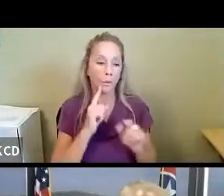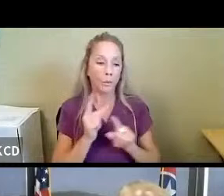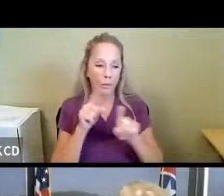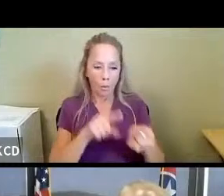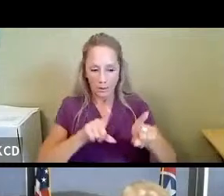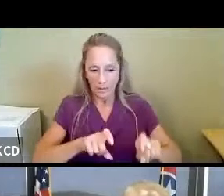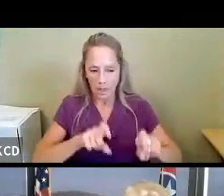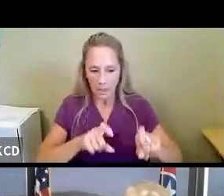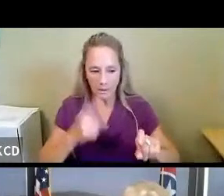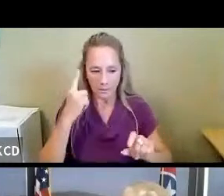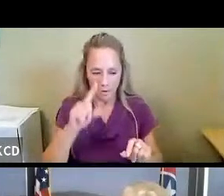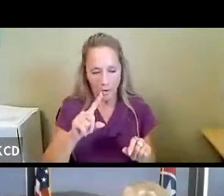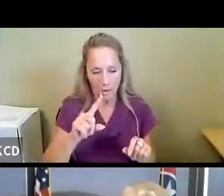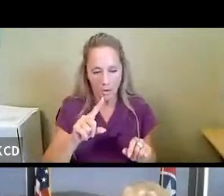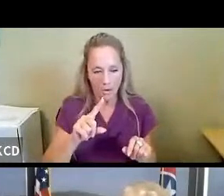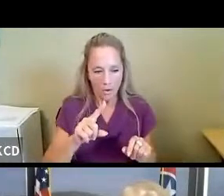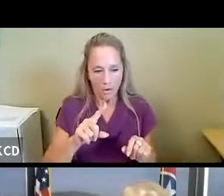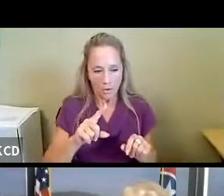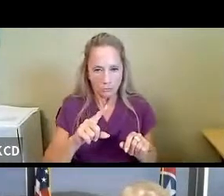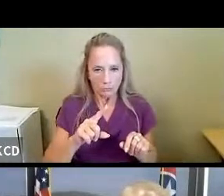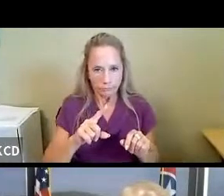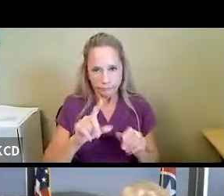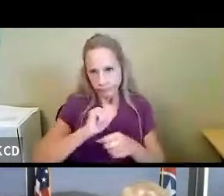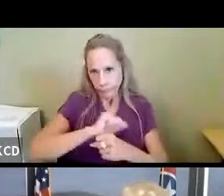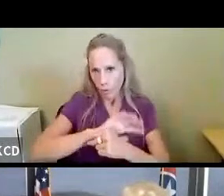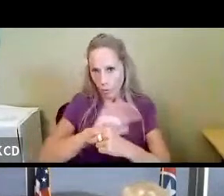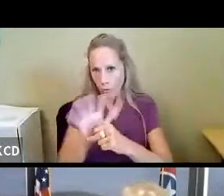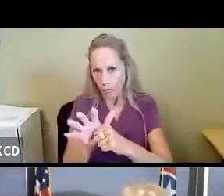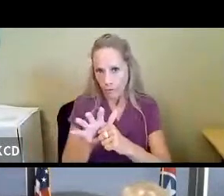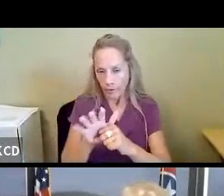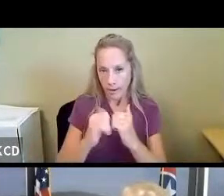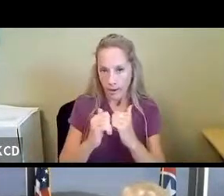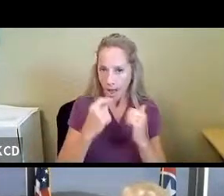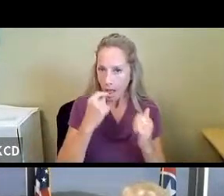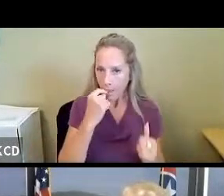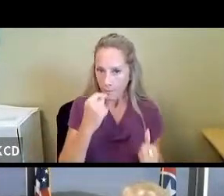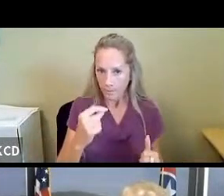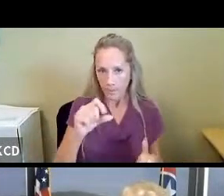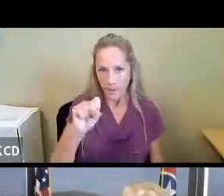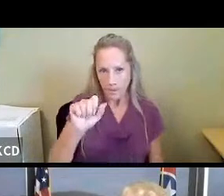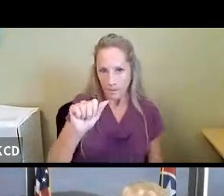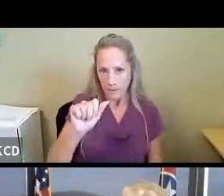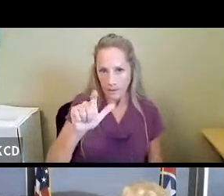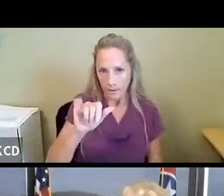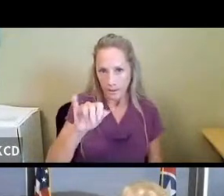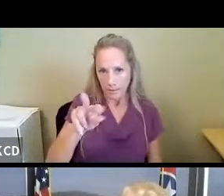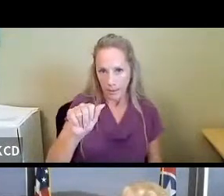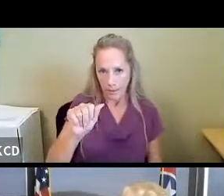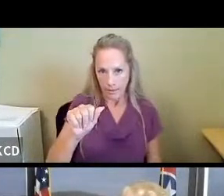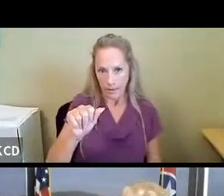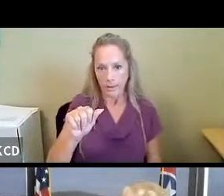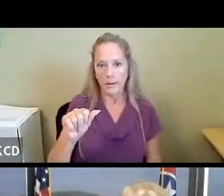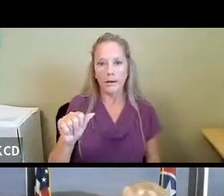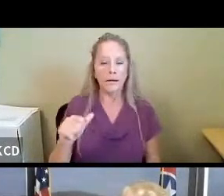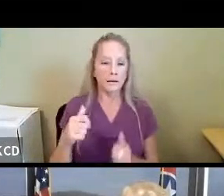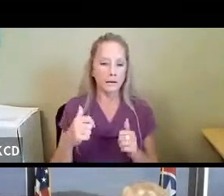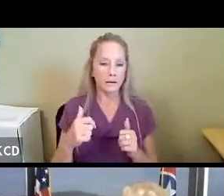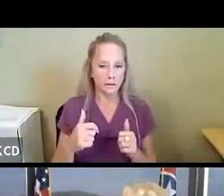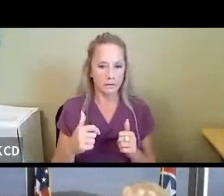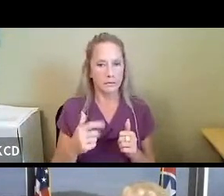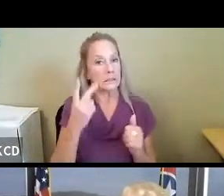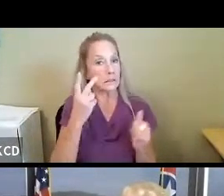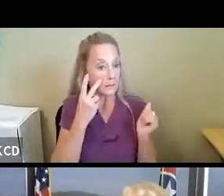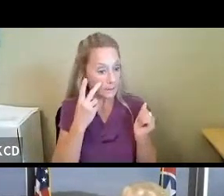this is all being done by faculty who converted a couple of their labs to be able to make this work. We'll do pooled saliva testing